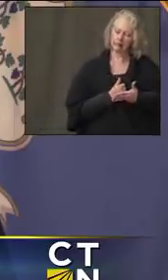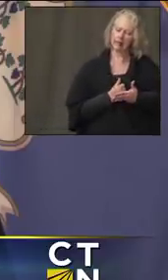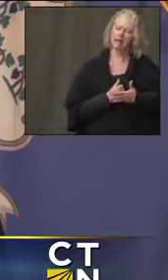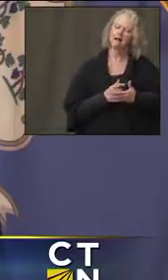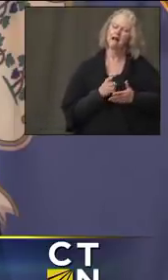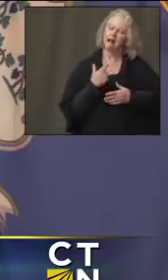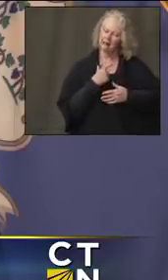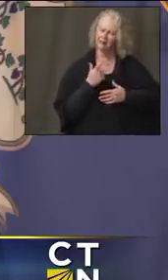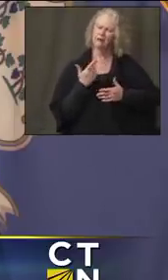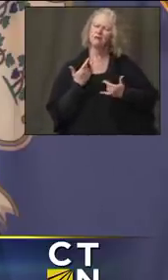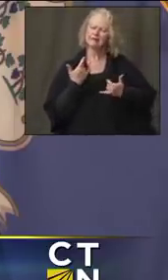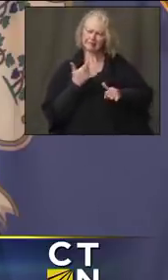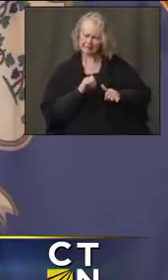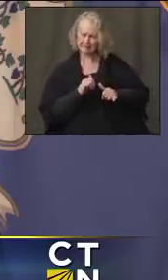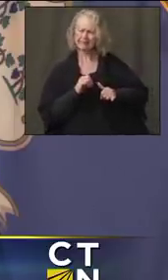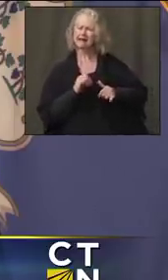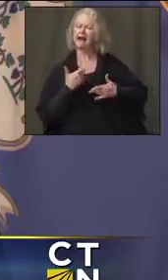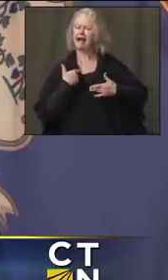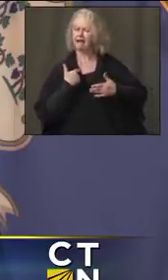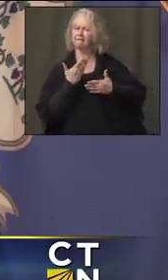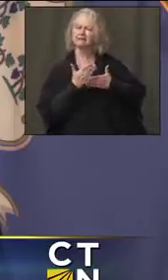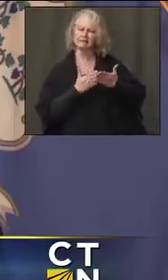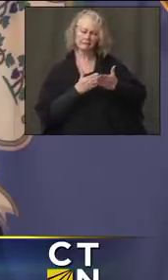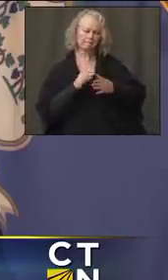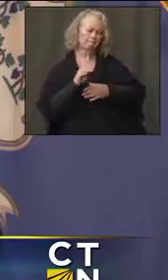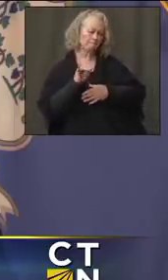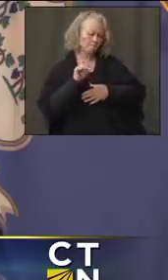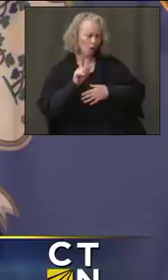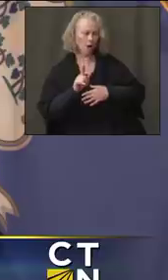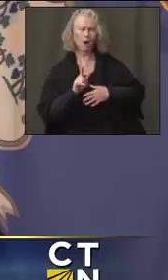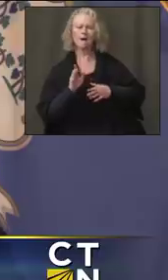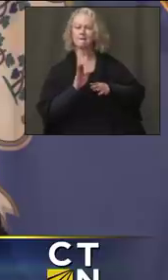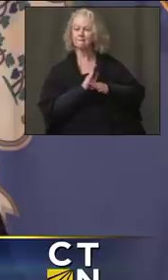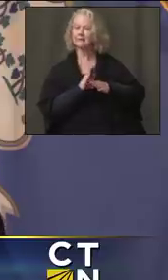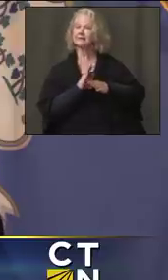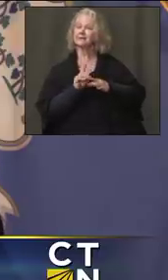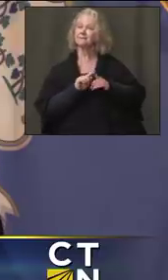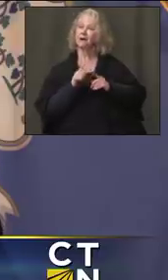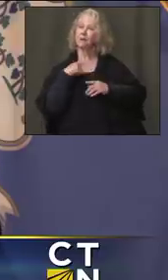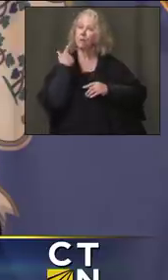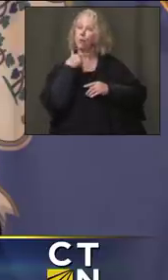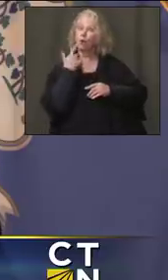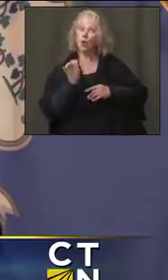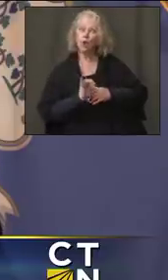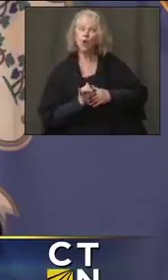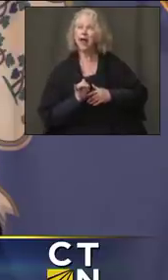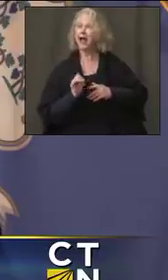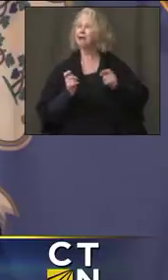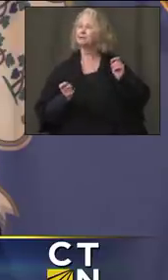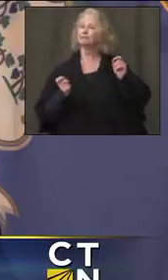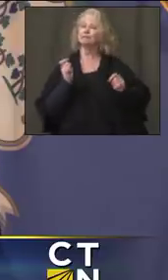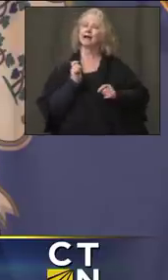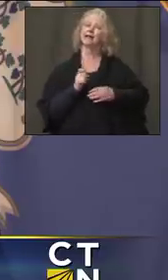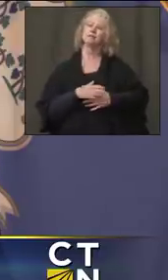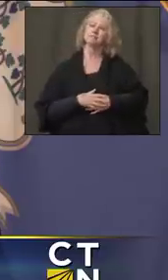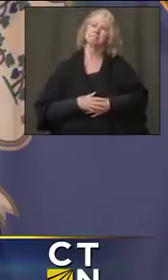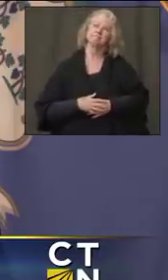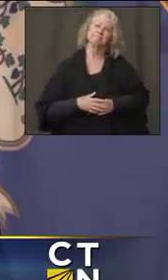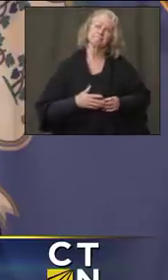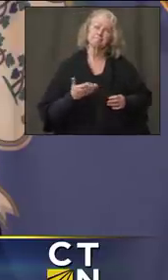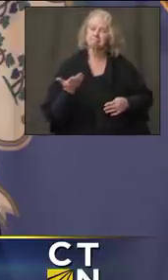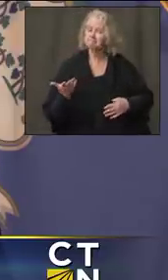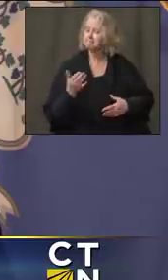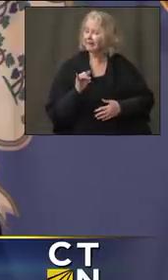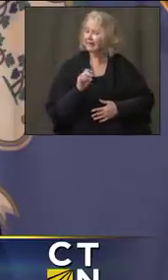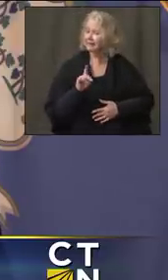for retail. I know there's going to be a place for malls going forward. How it changes over the next few years, Indra will explain